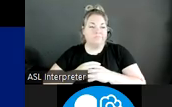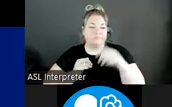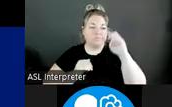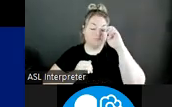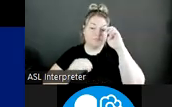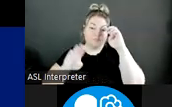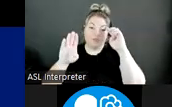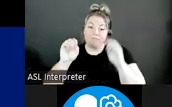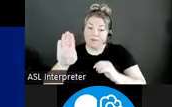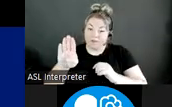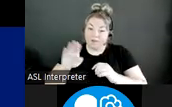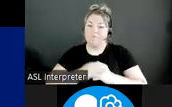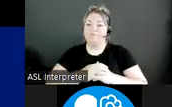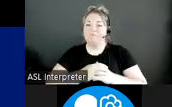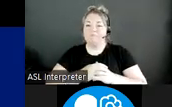Bob,